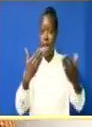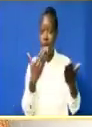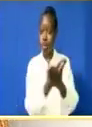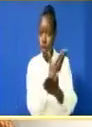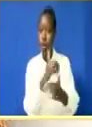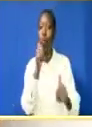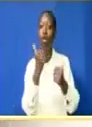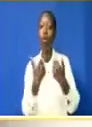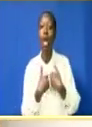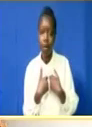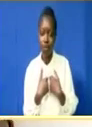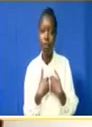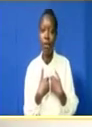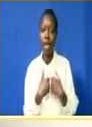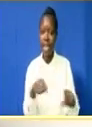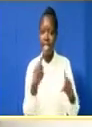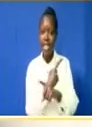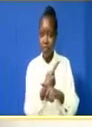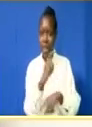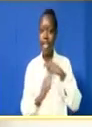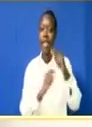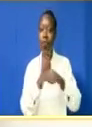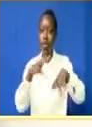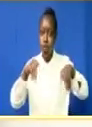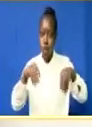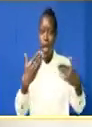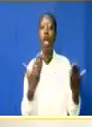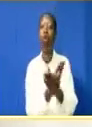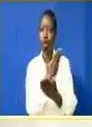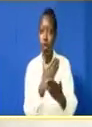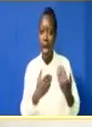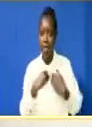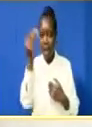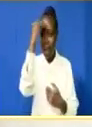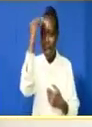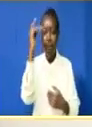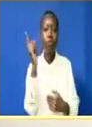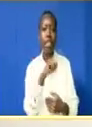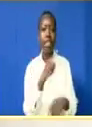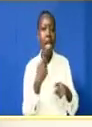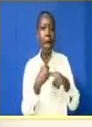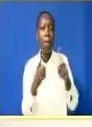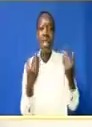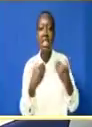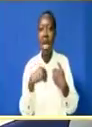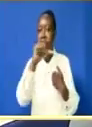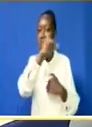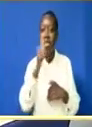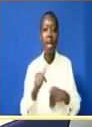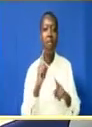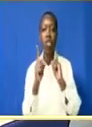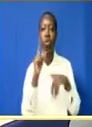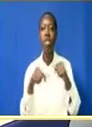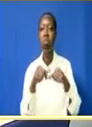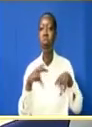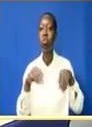different types of soil erosion. Okay. So, but we have never talked about soil. No,